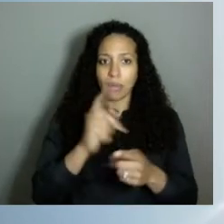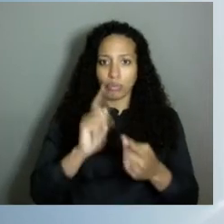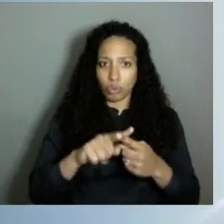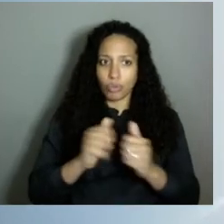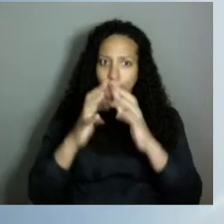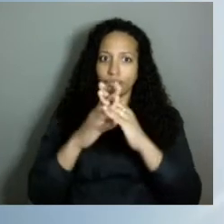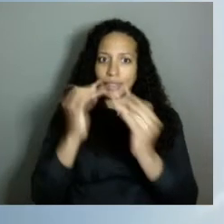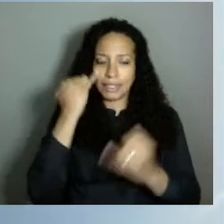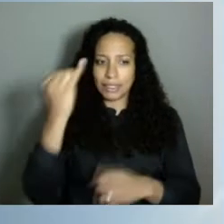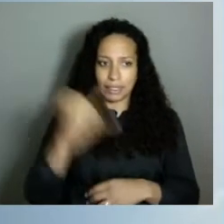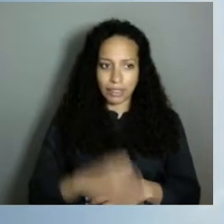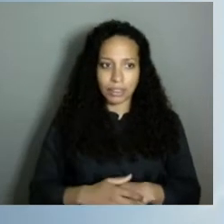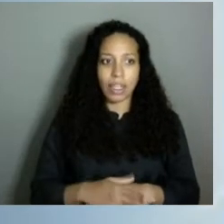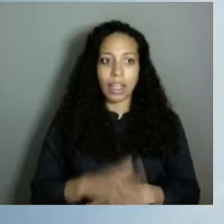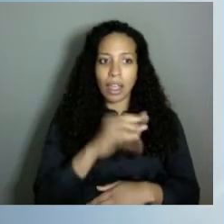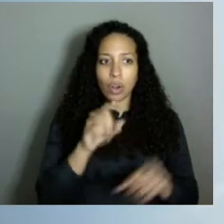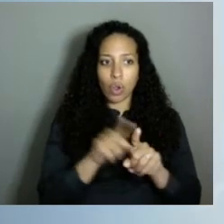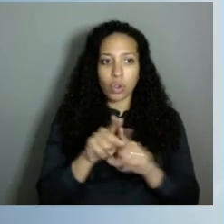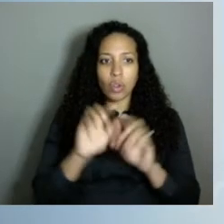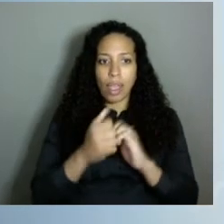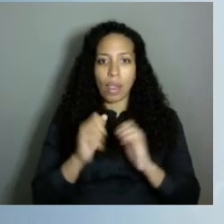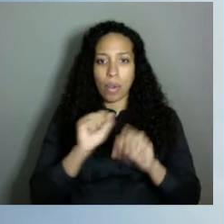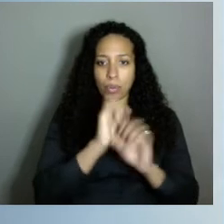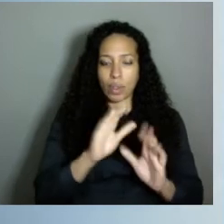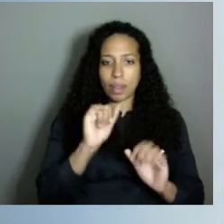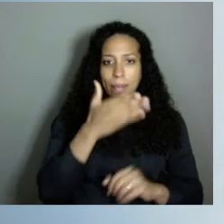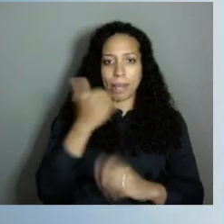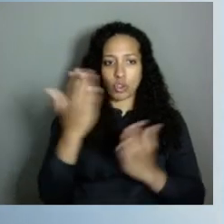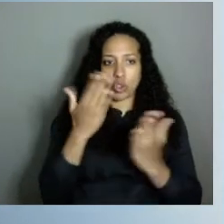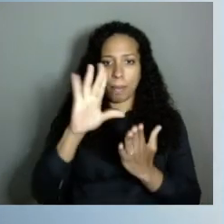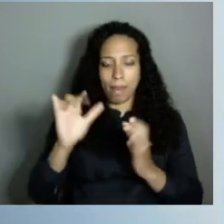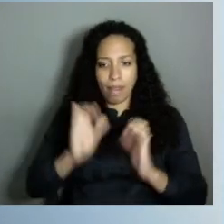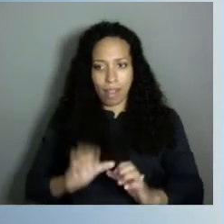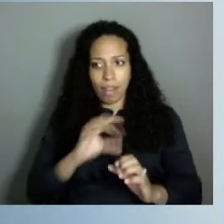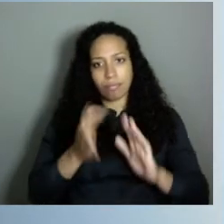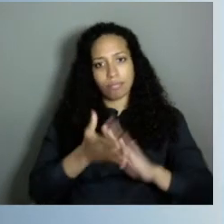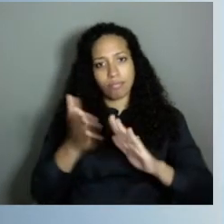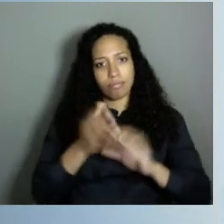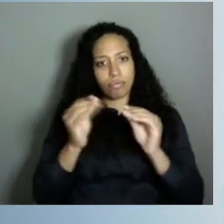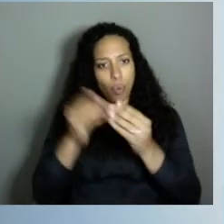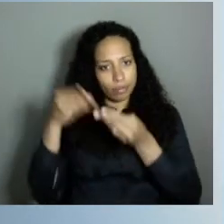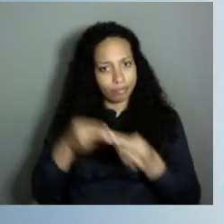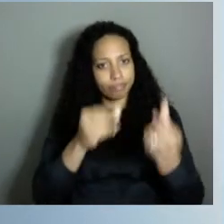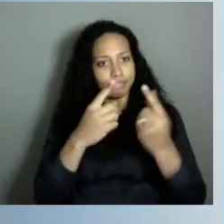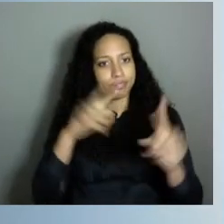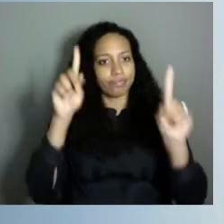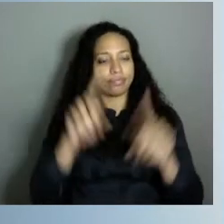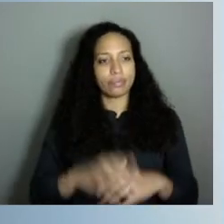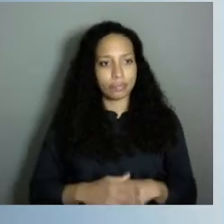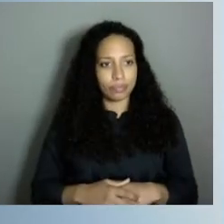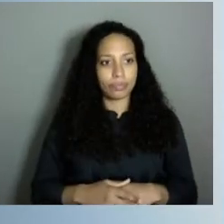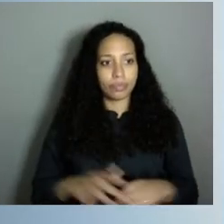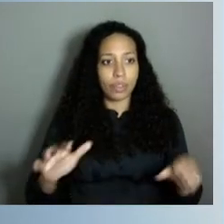how employees can be better served by our clients and operate more efficiently and effectively. Across the board, the entire